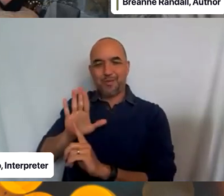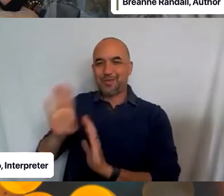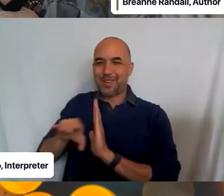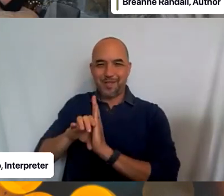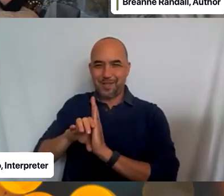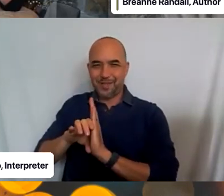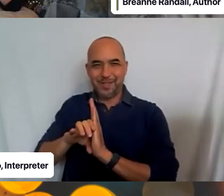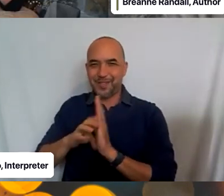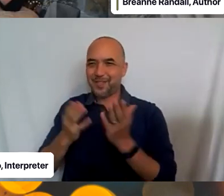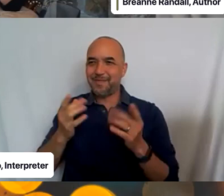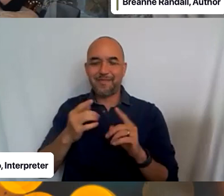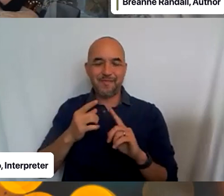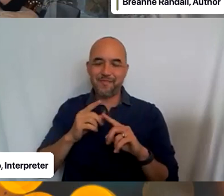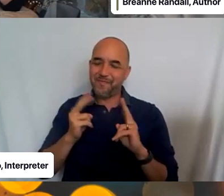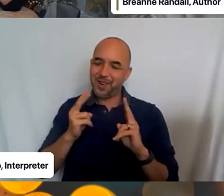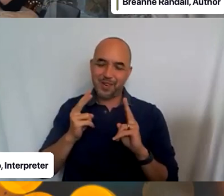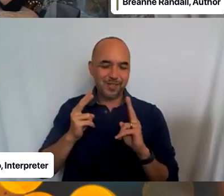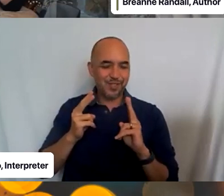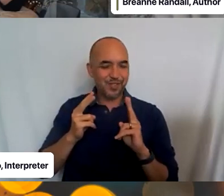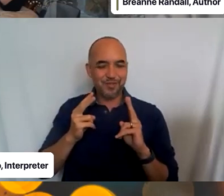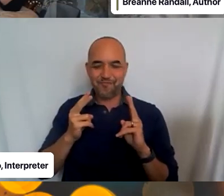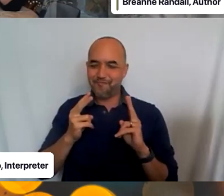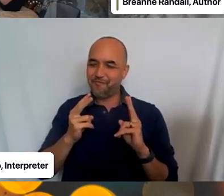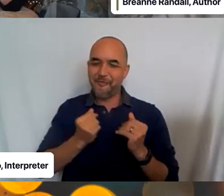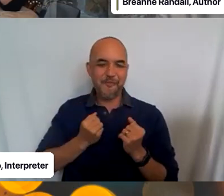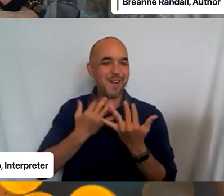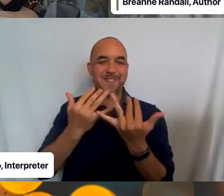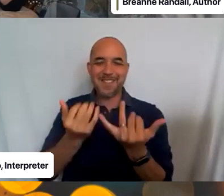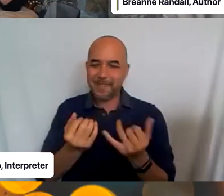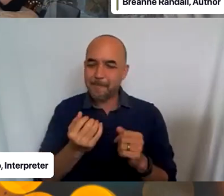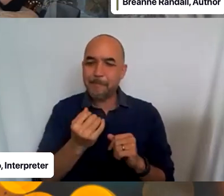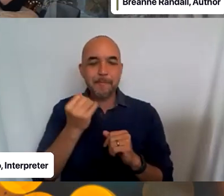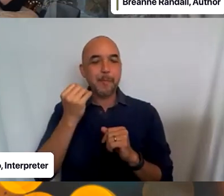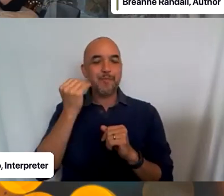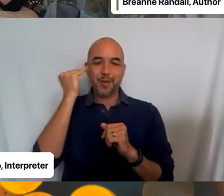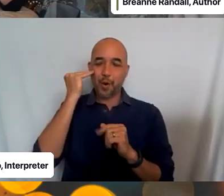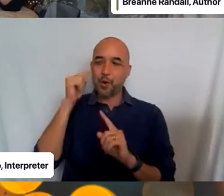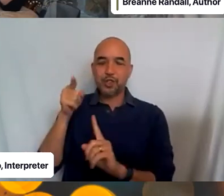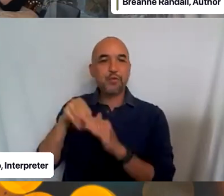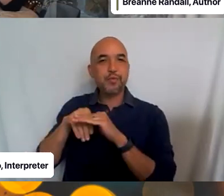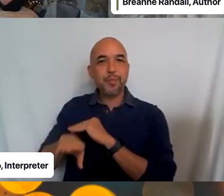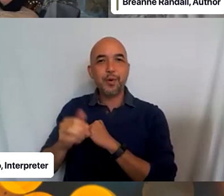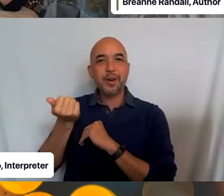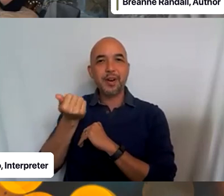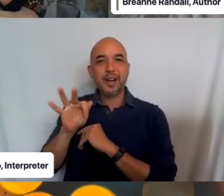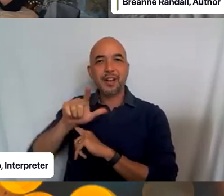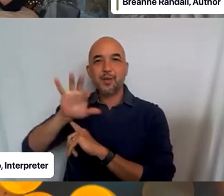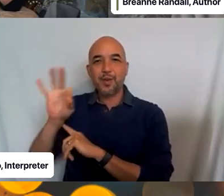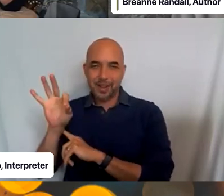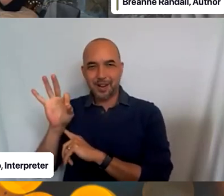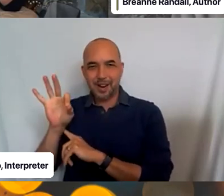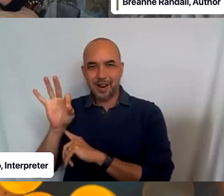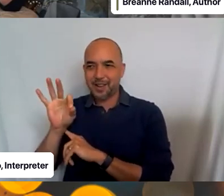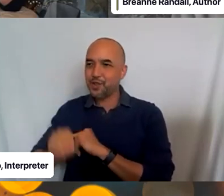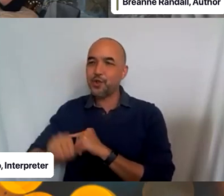in 1929. So she grew up through the Depression, and she was we called her a pioneer woman. Yeah. And so